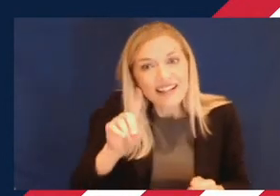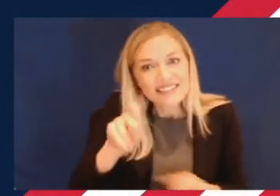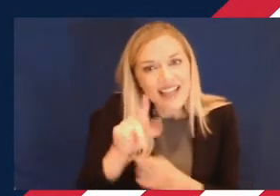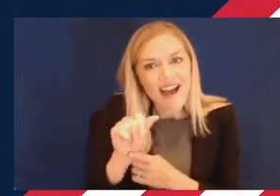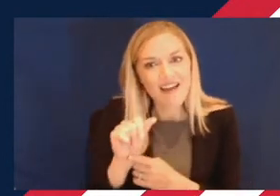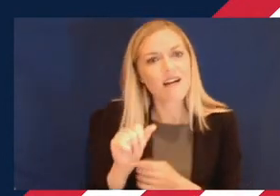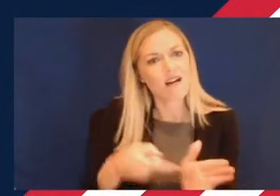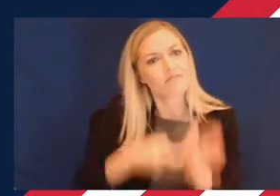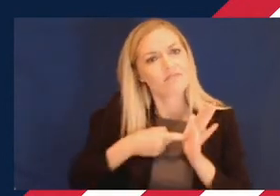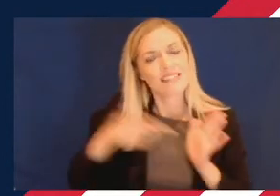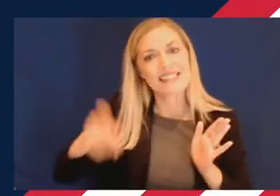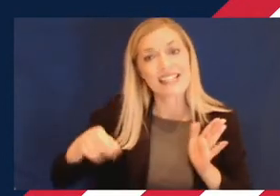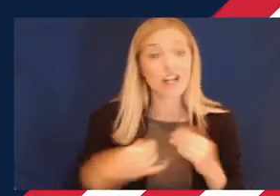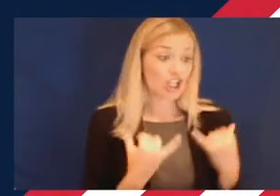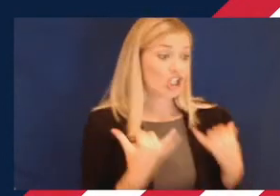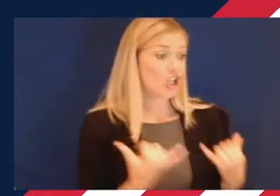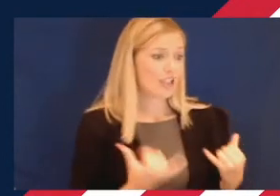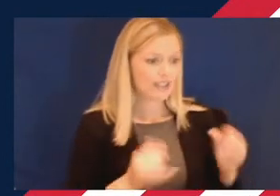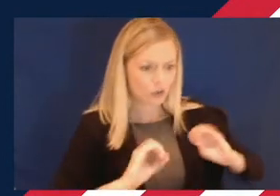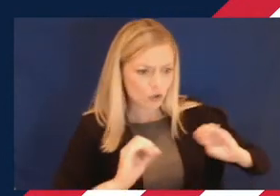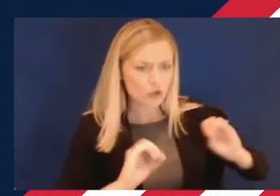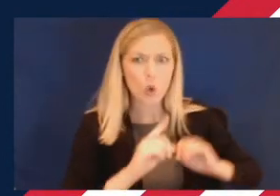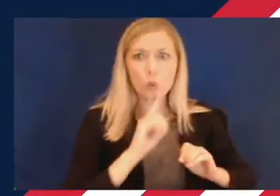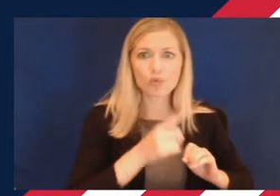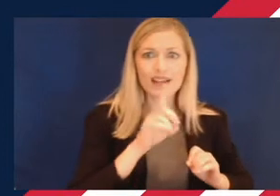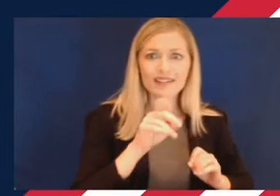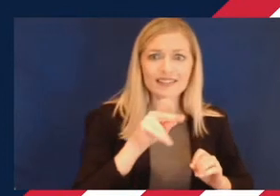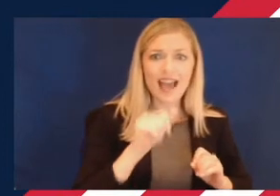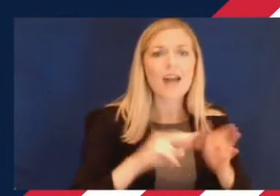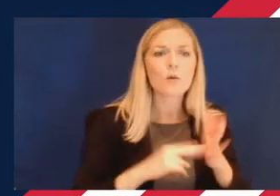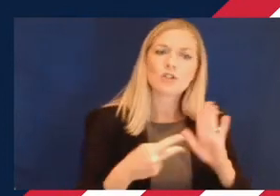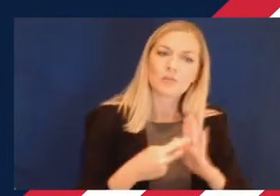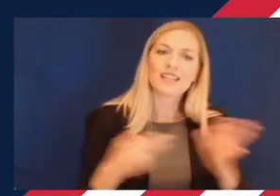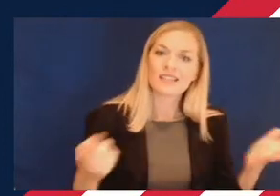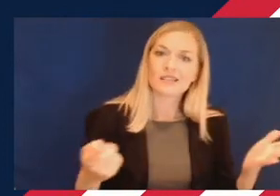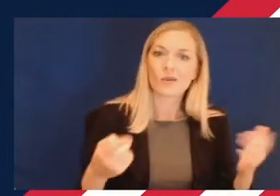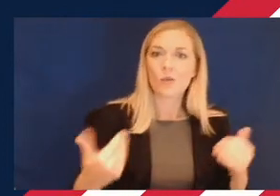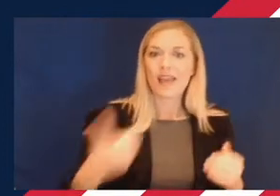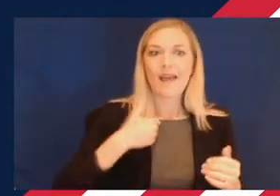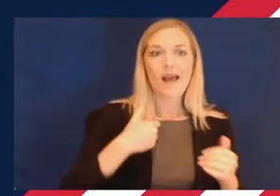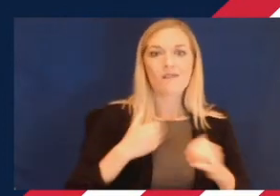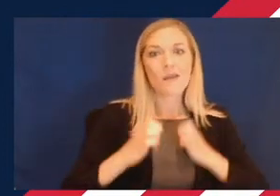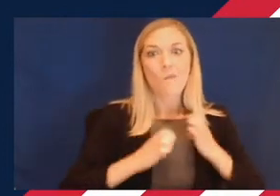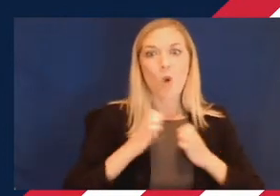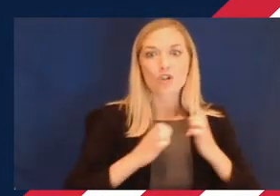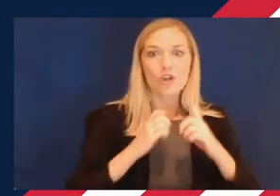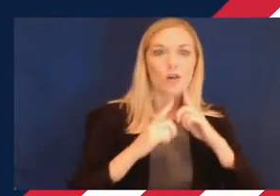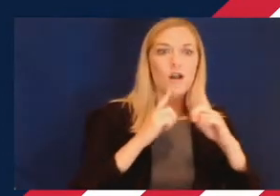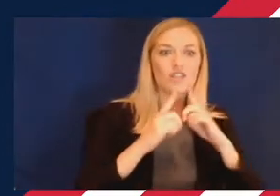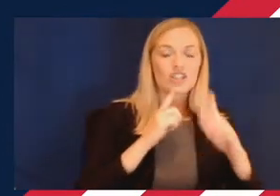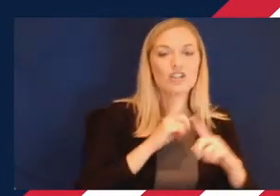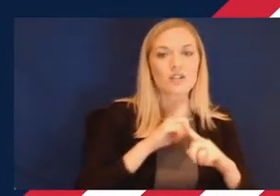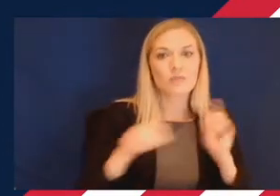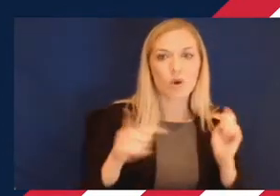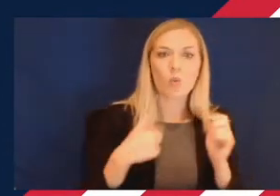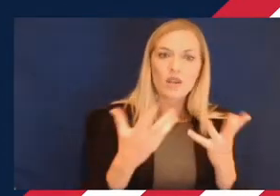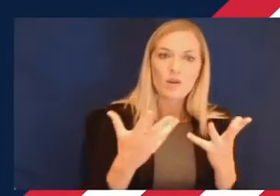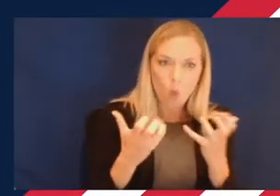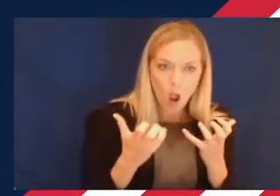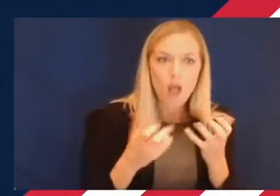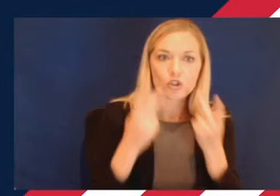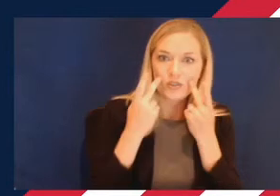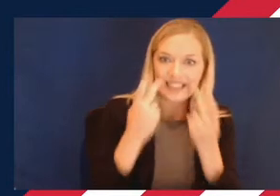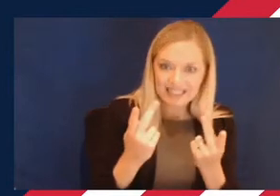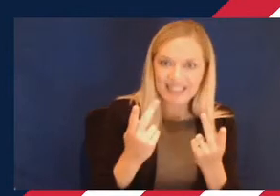so we're having emotional conversations versus having conversations that are based on data. We want to see who received the